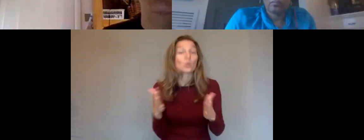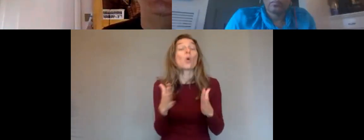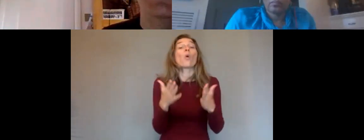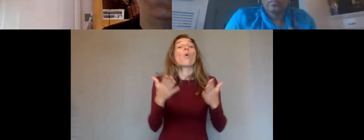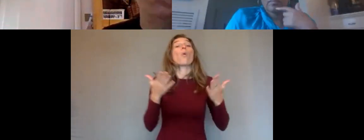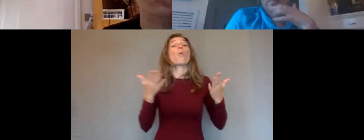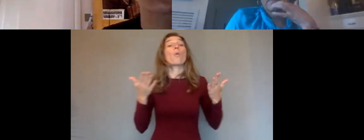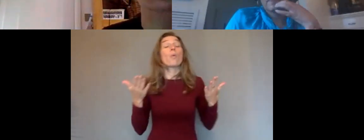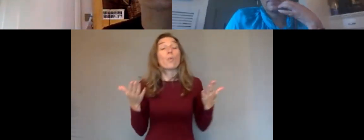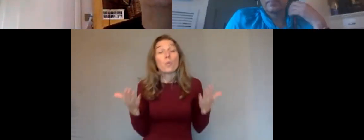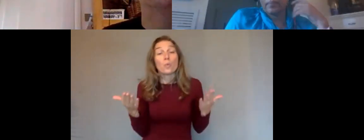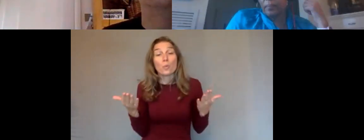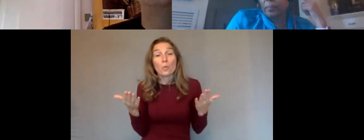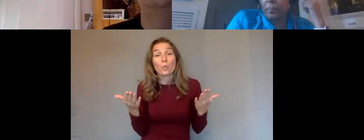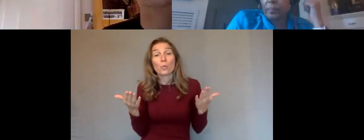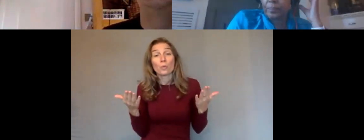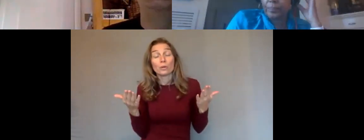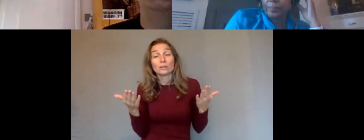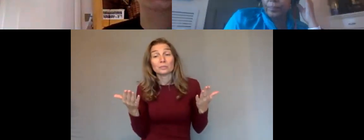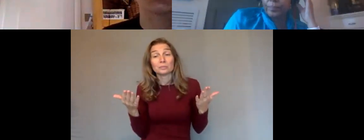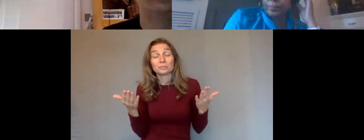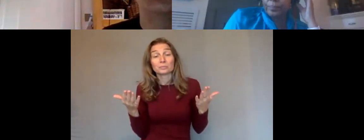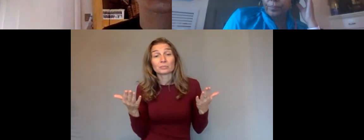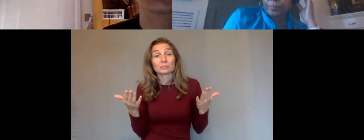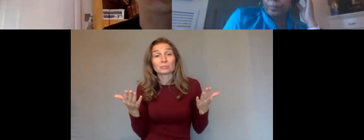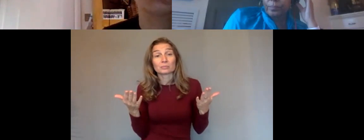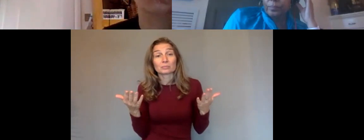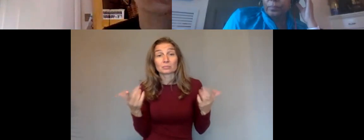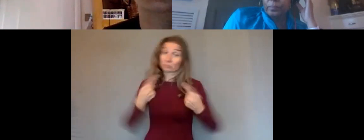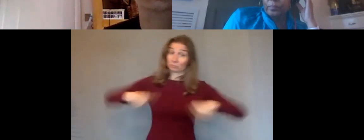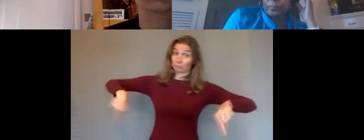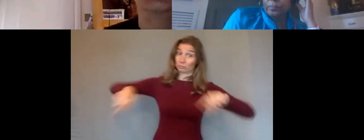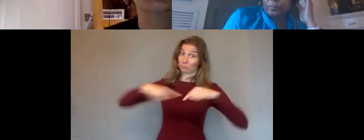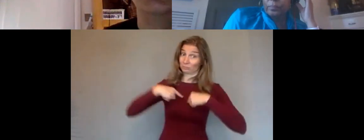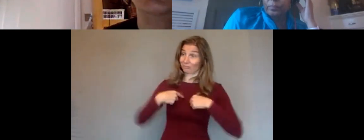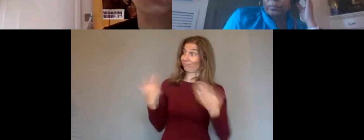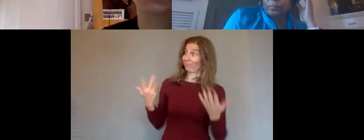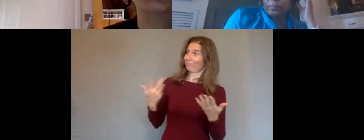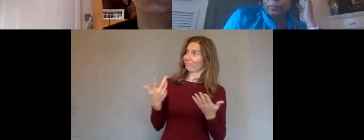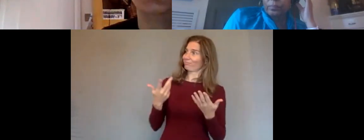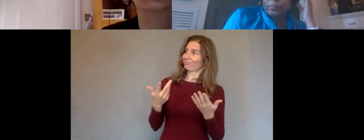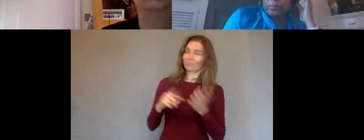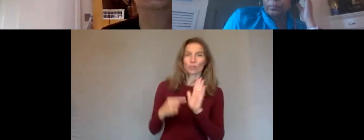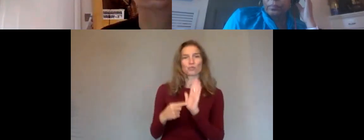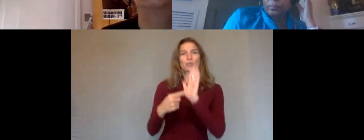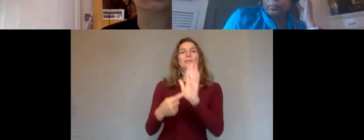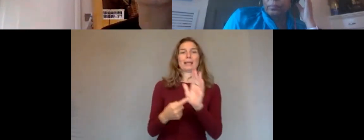might we as people who represent the needs of people with disabilities,